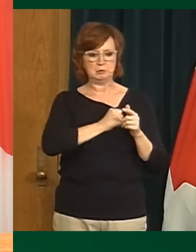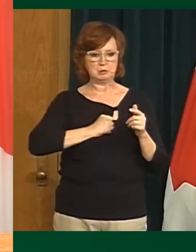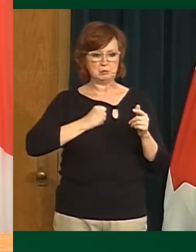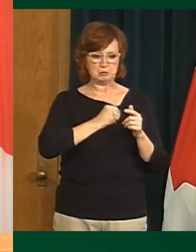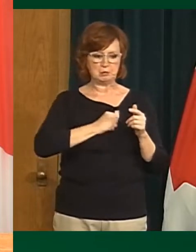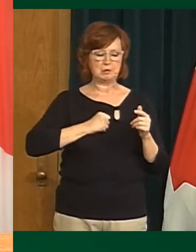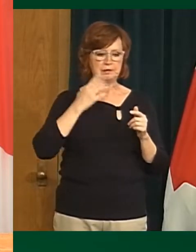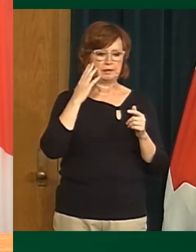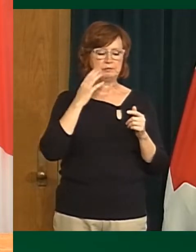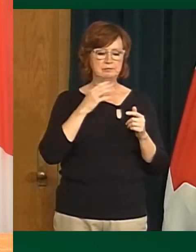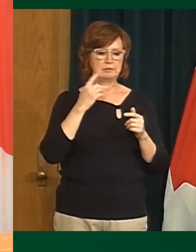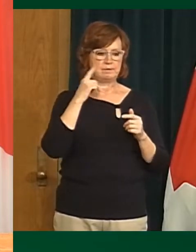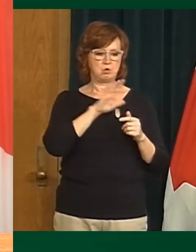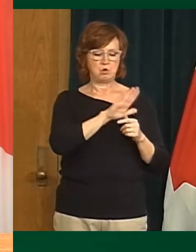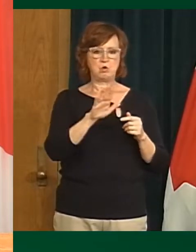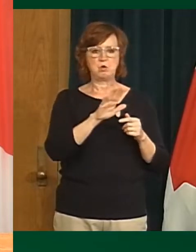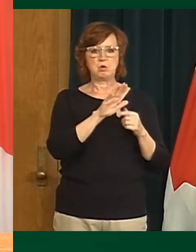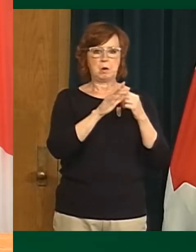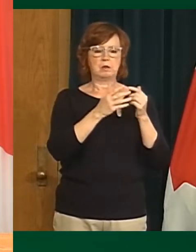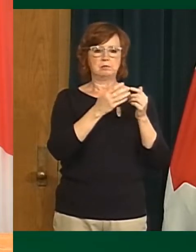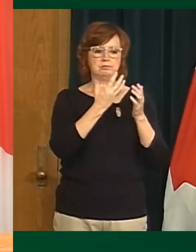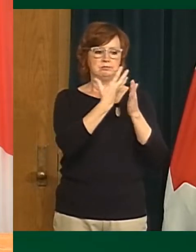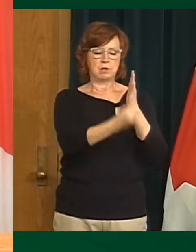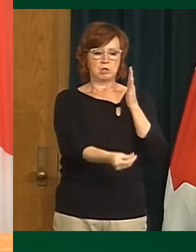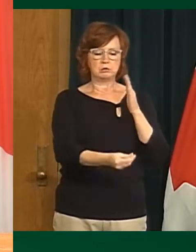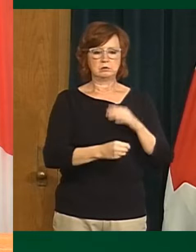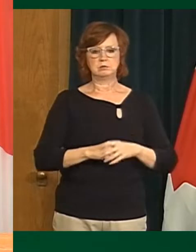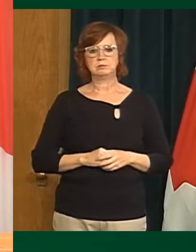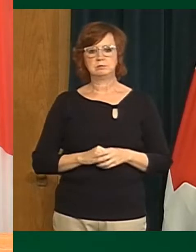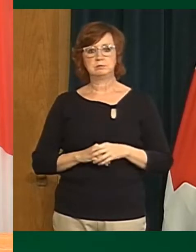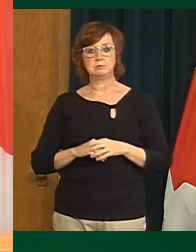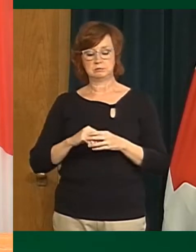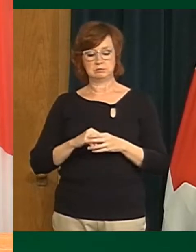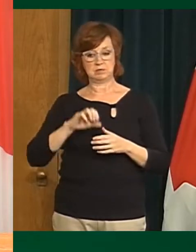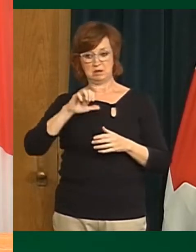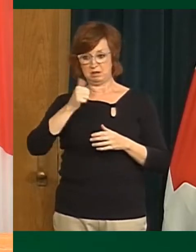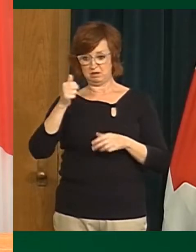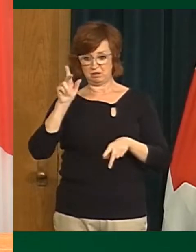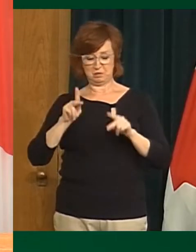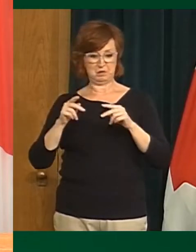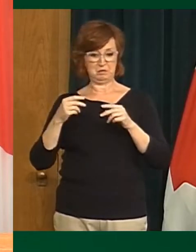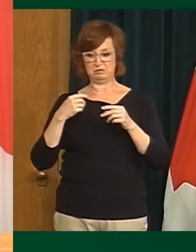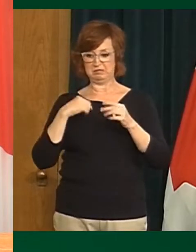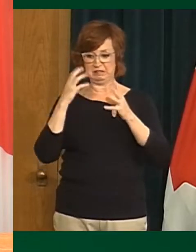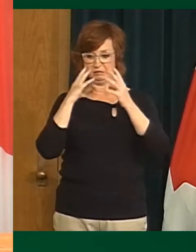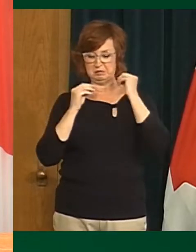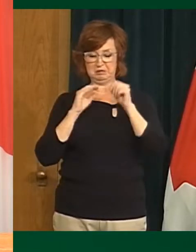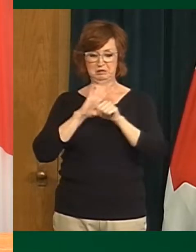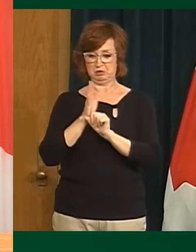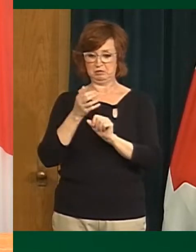away, as well as others who have been faced with COVID impacting their lives.